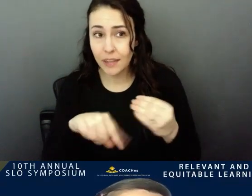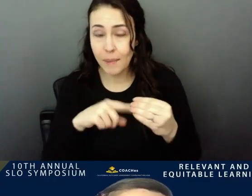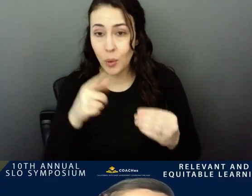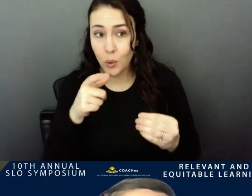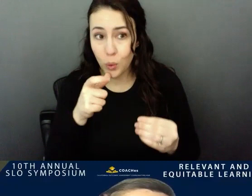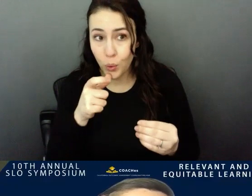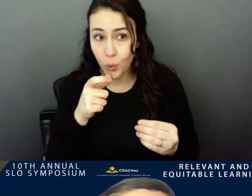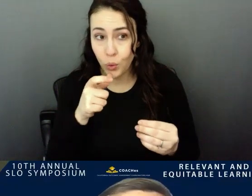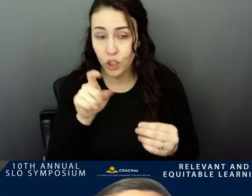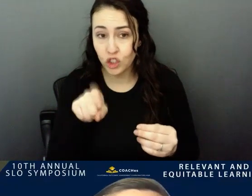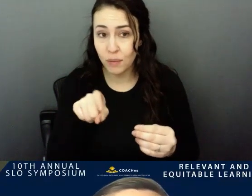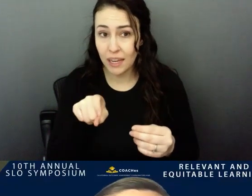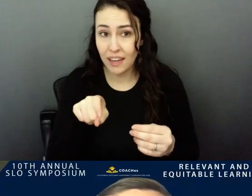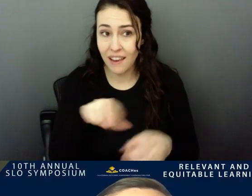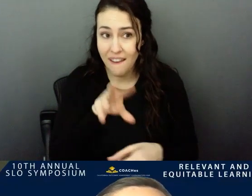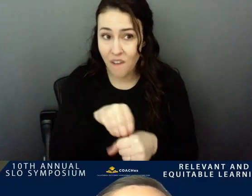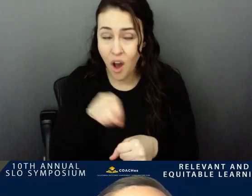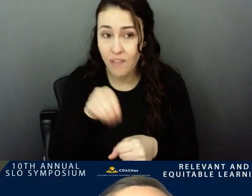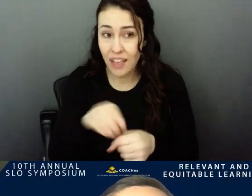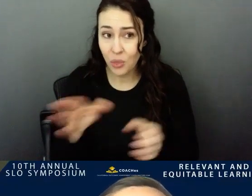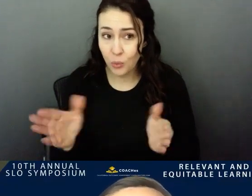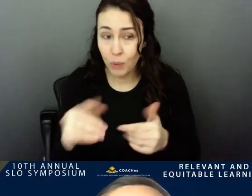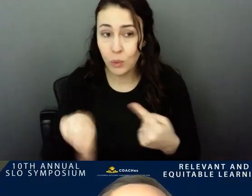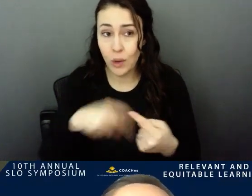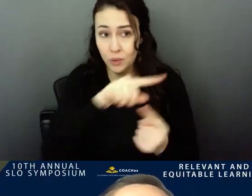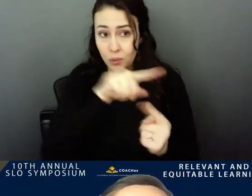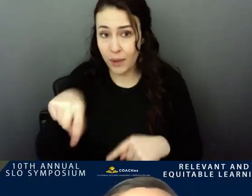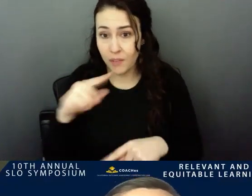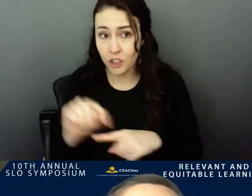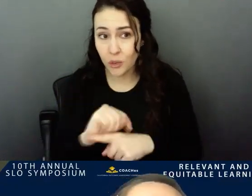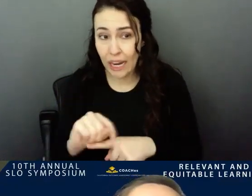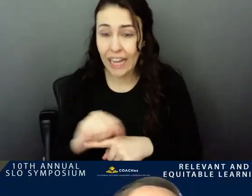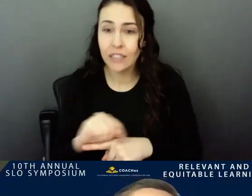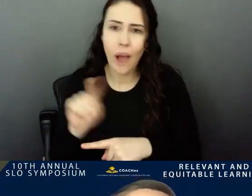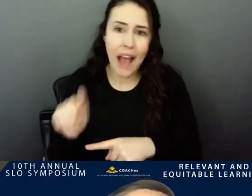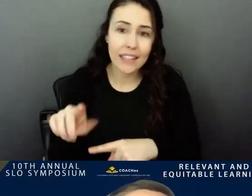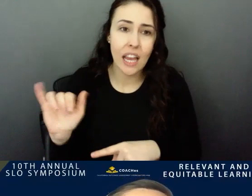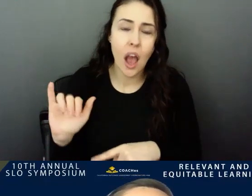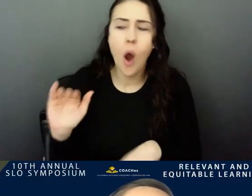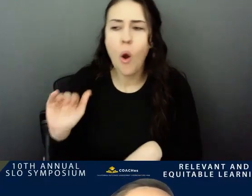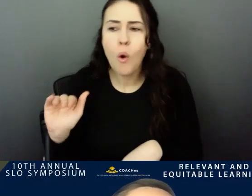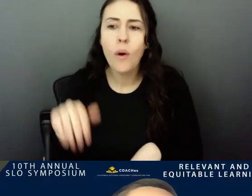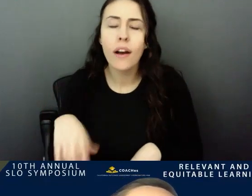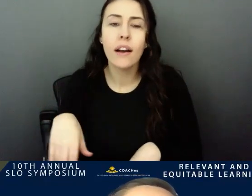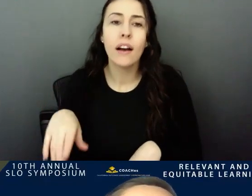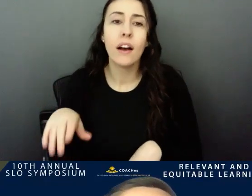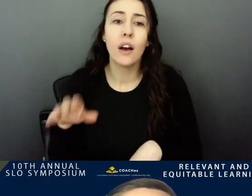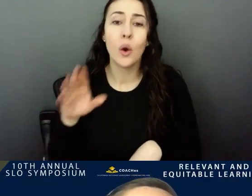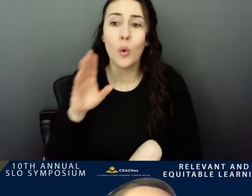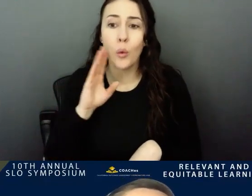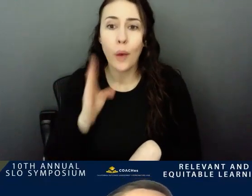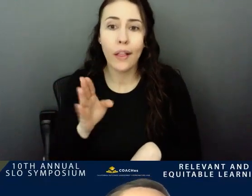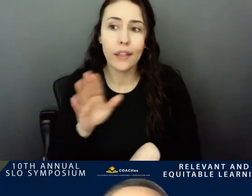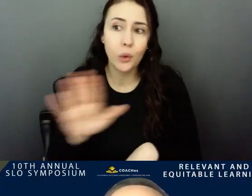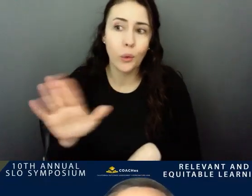be in some of those rooms when you come to do the training? So asking, you know, by the way, will your classified Senate members also be present? Will your student